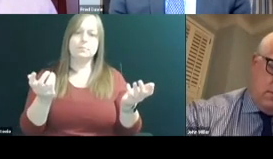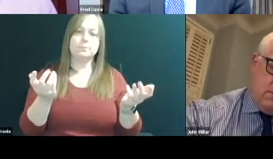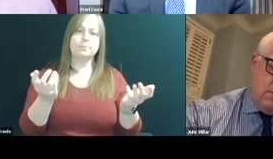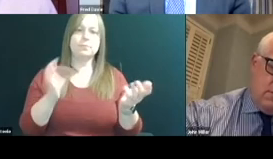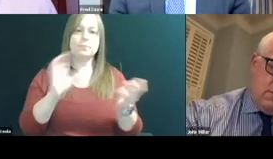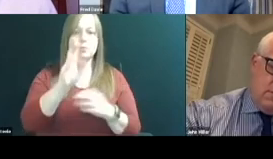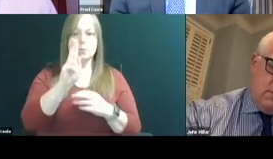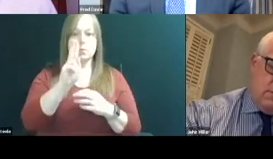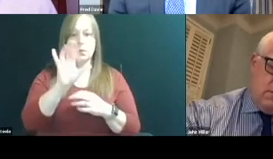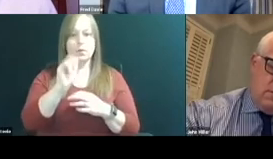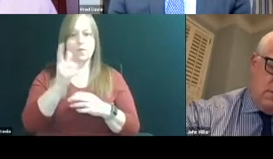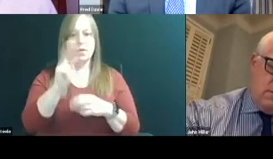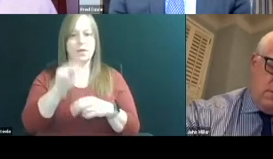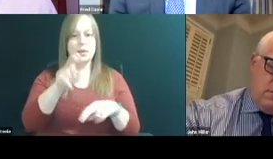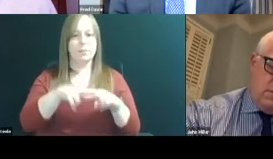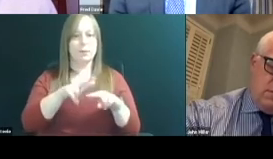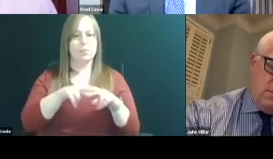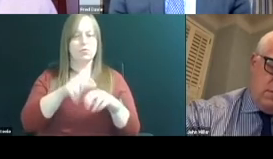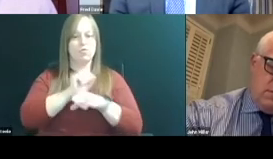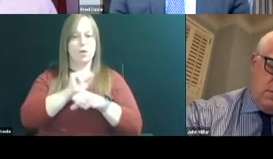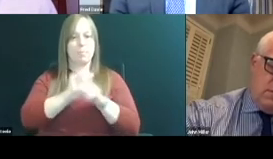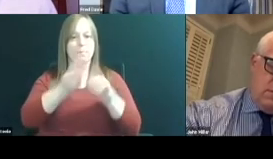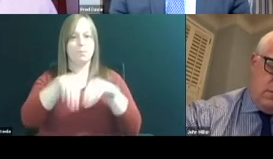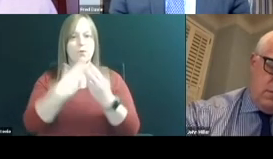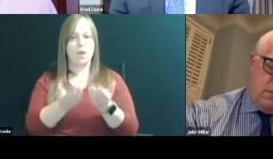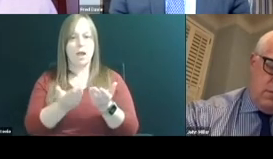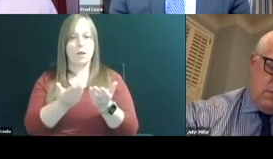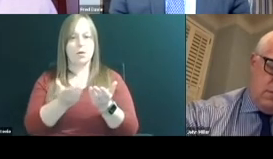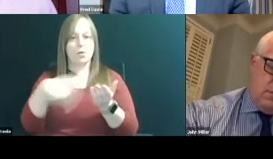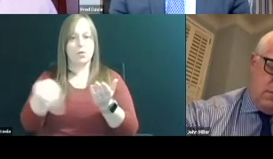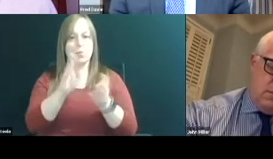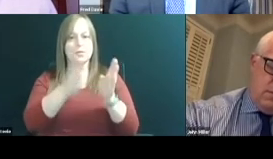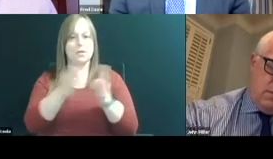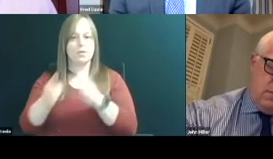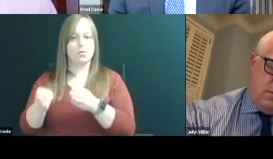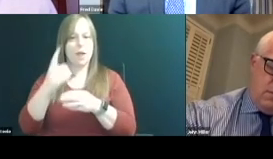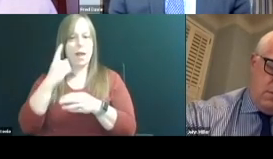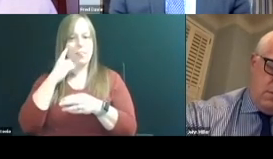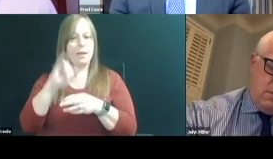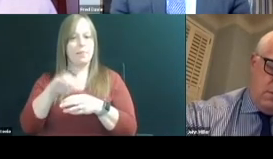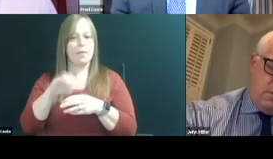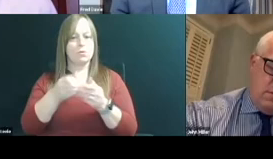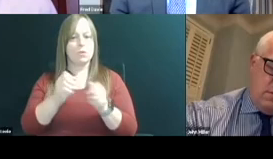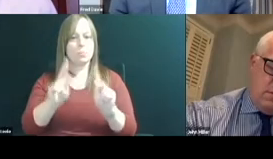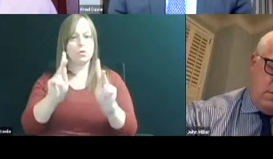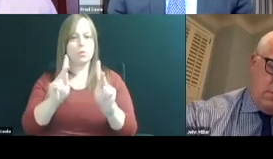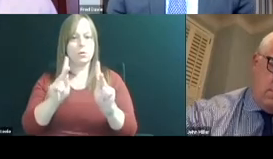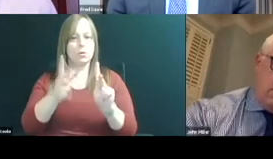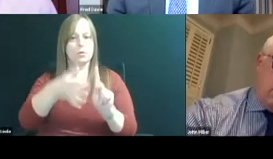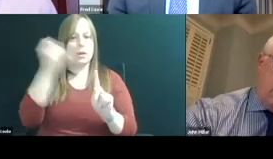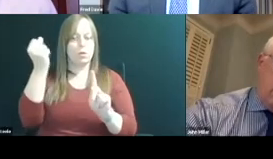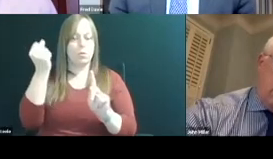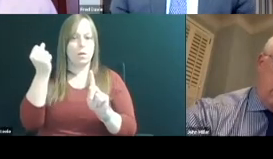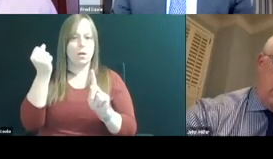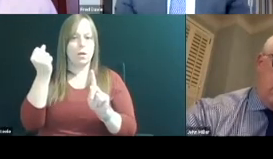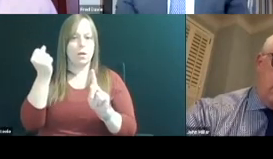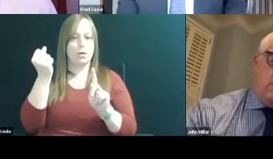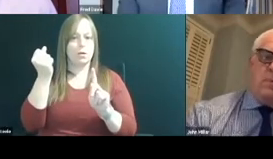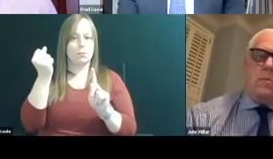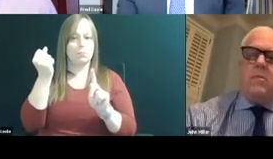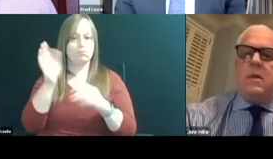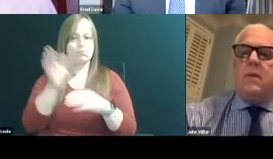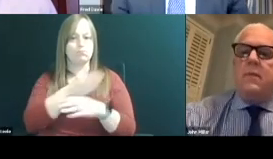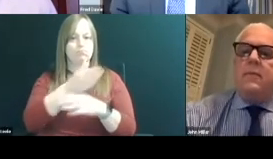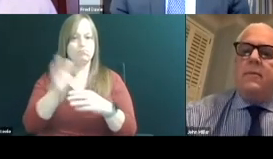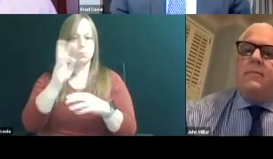civilians need to be seated, where those jobs need to be provided to those individuals. I think that those opportunities are taken away on a grand scale now, and that's something